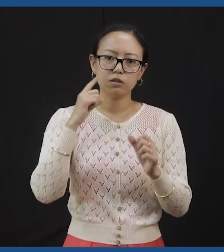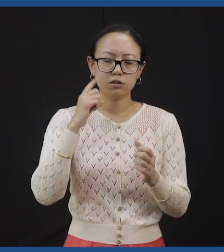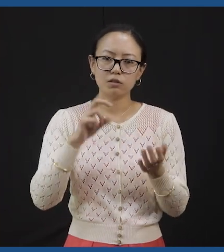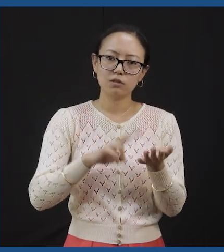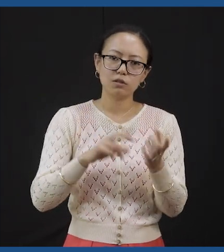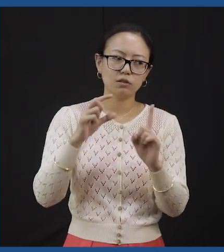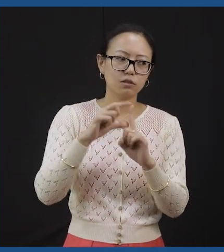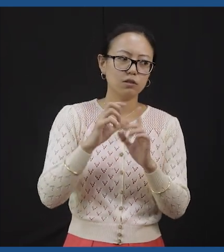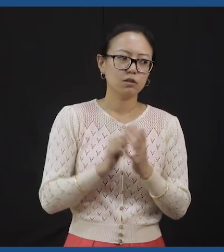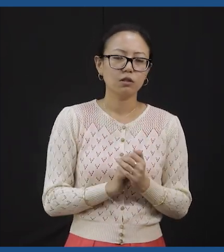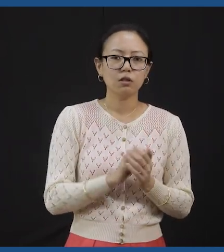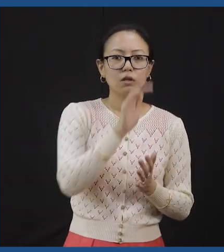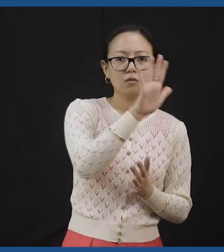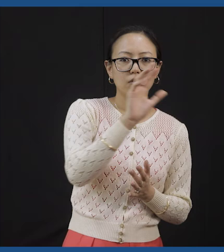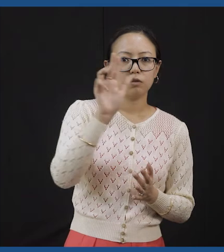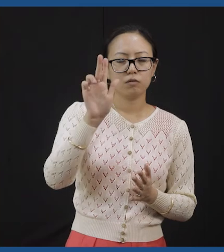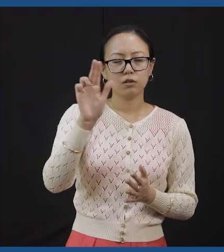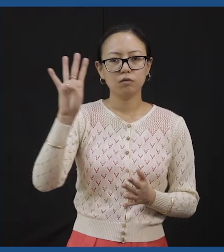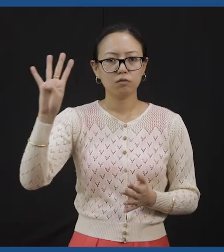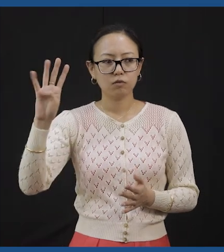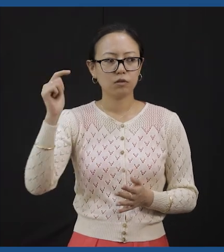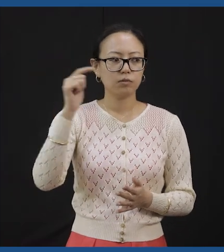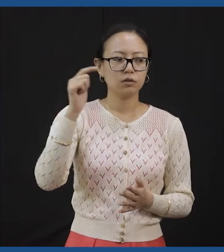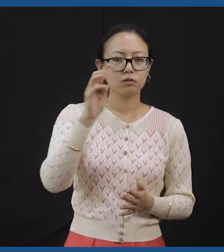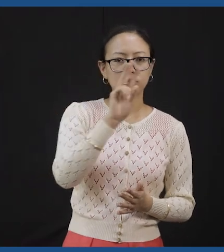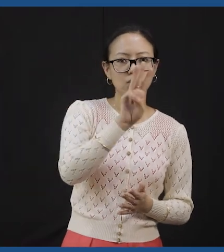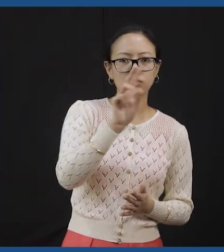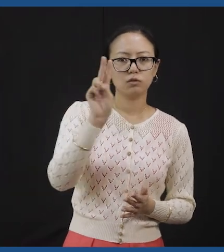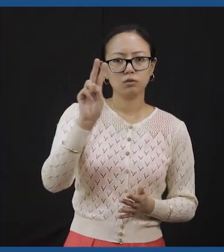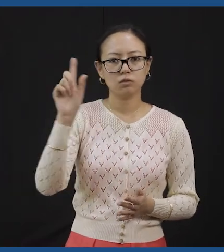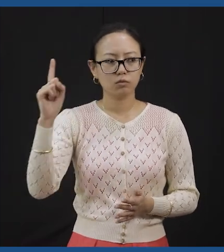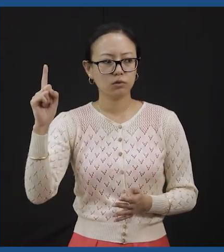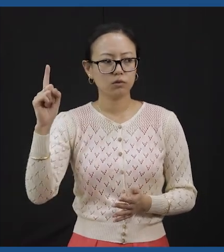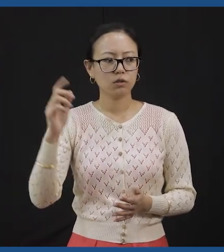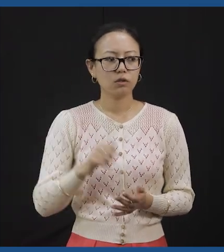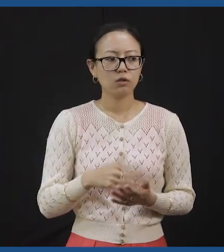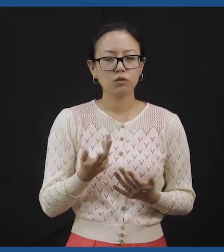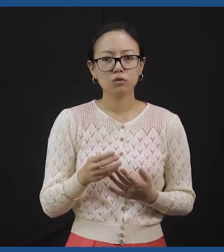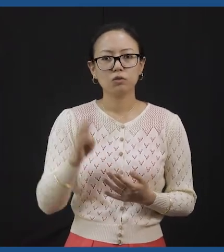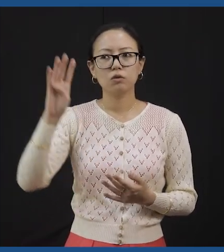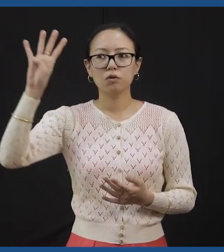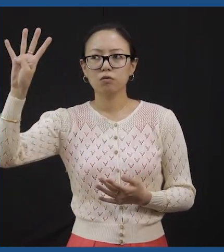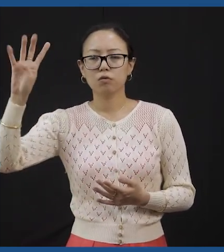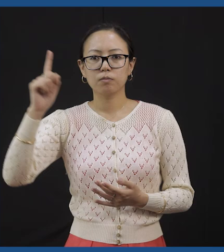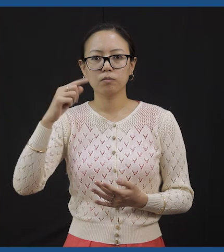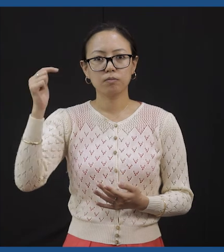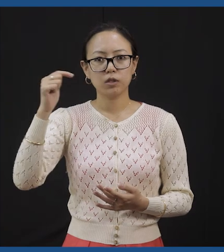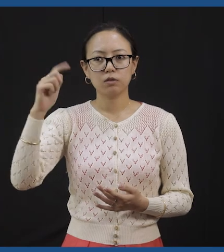is 6. 5 minus 3 is 2.